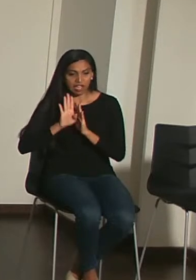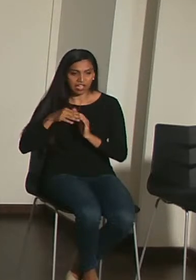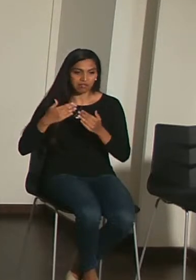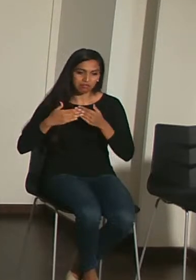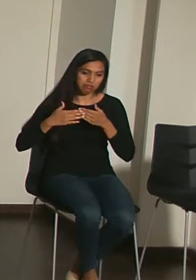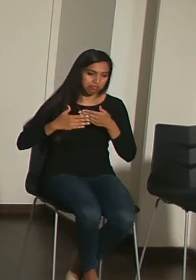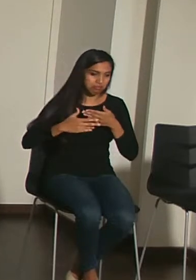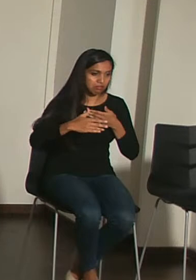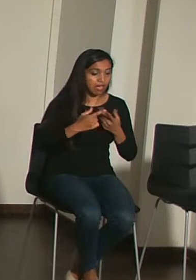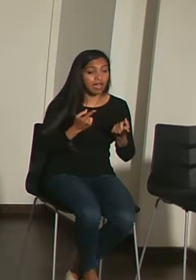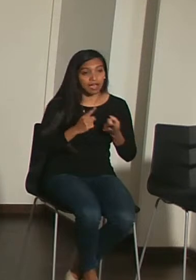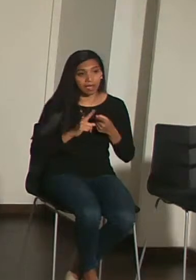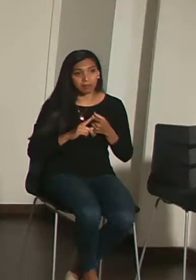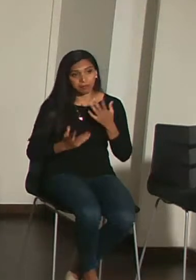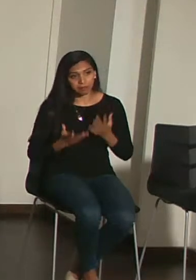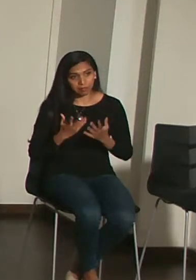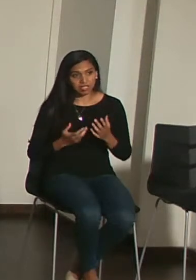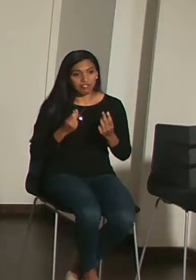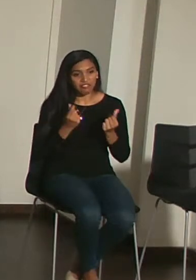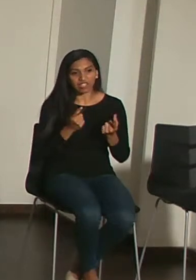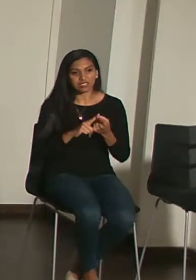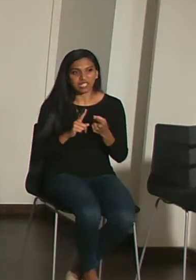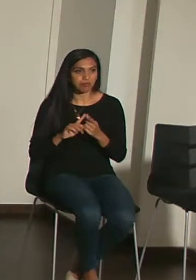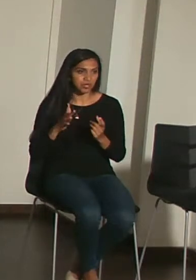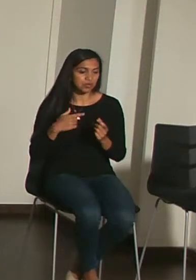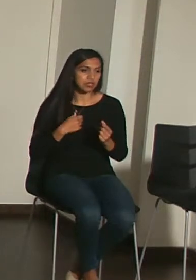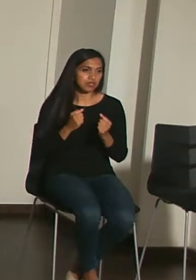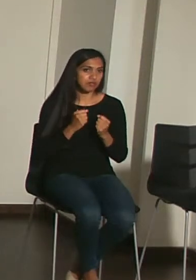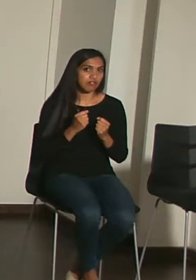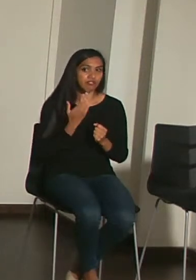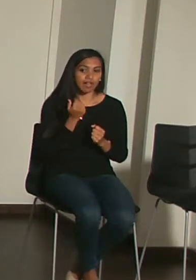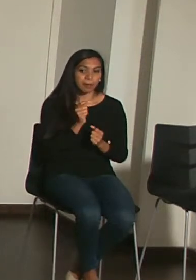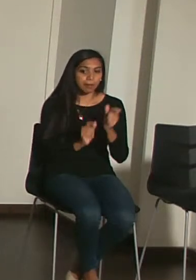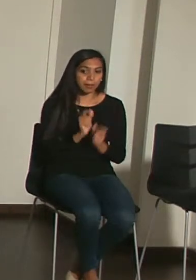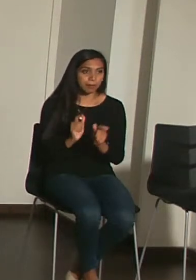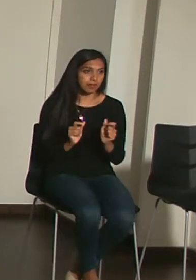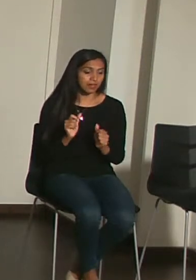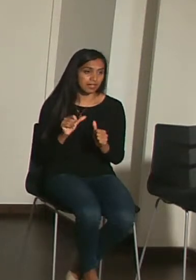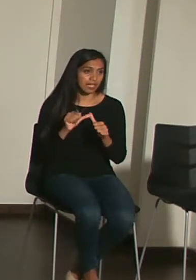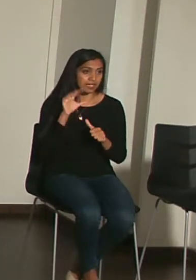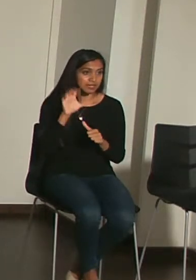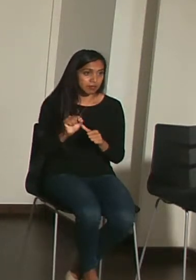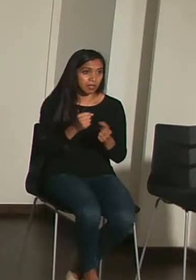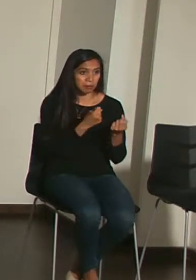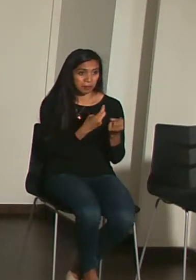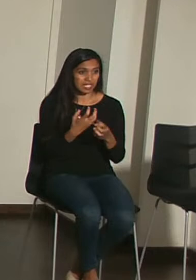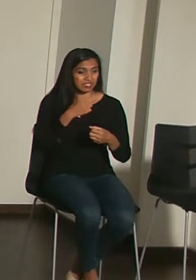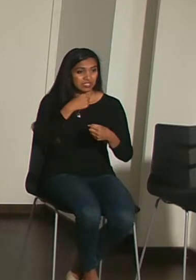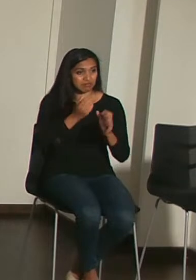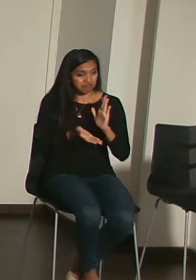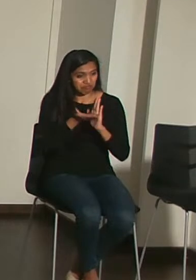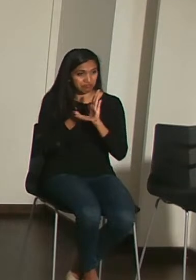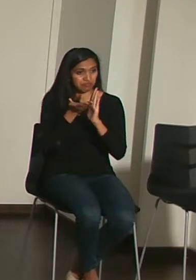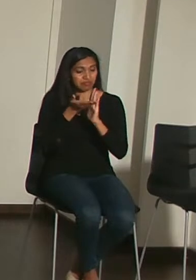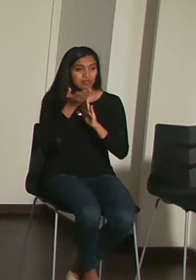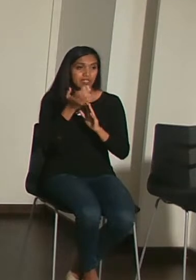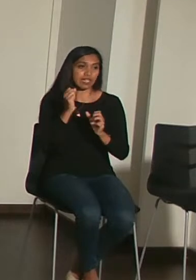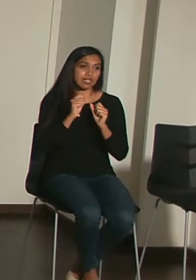go, because we still don't have the infrastructures that perhaps museums in the Western world